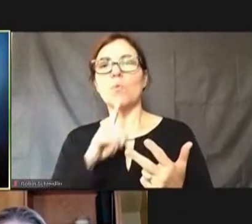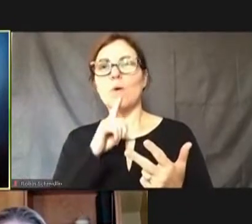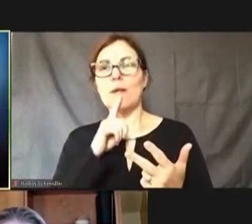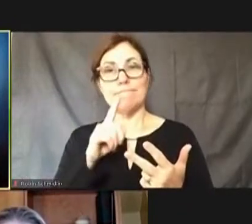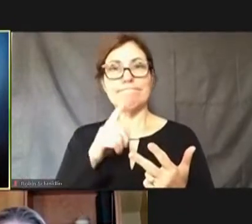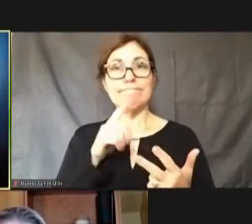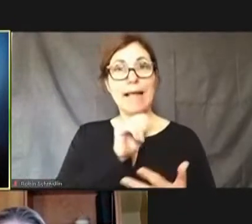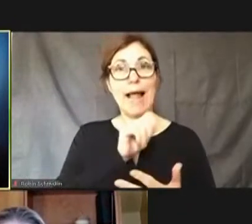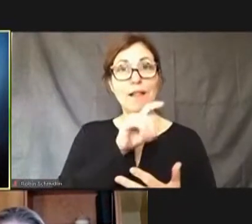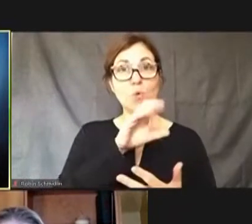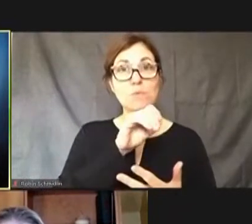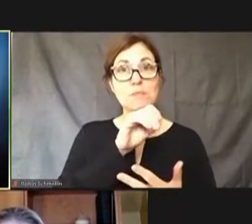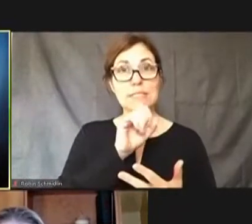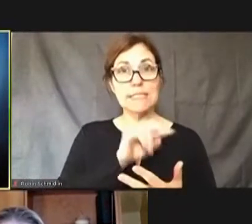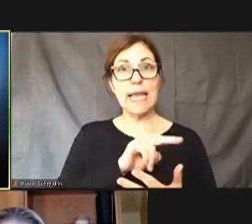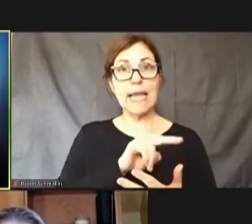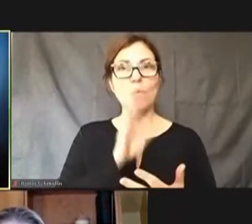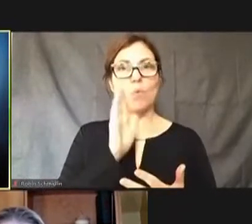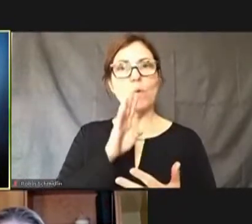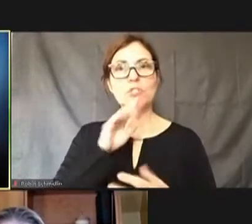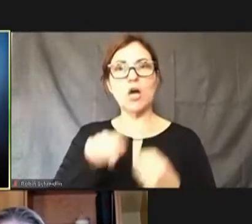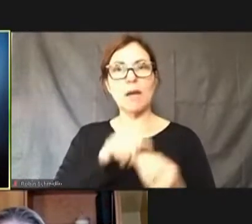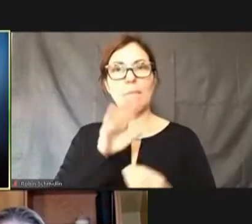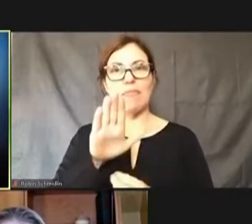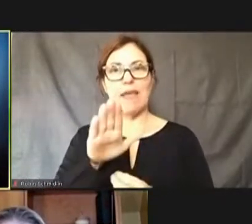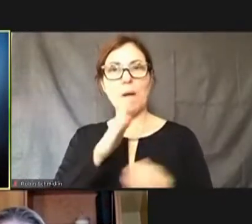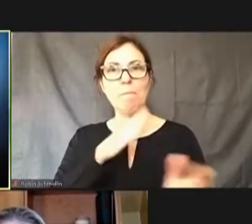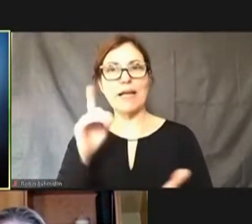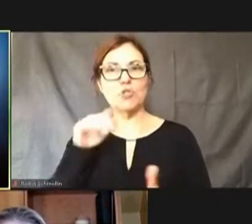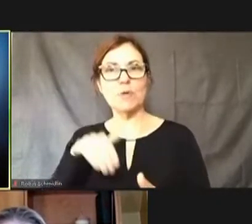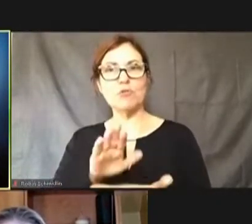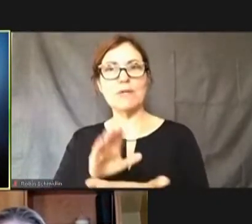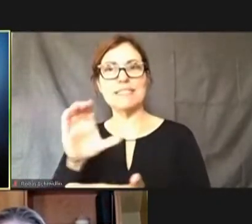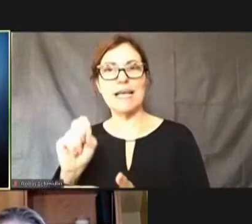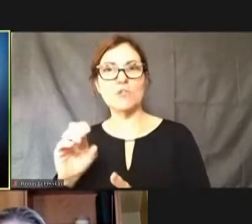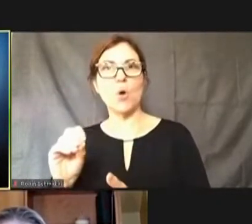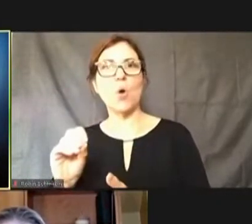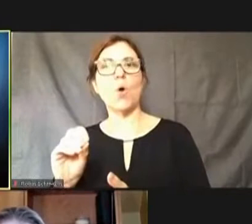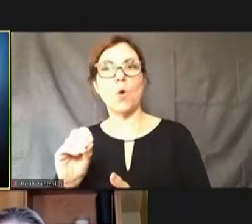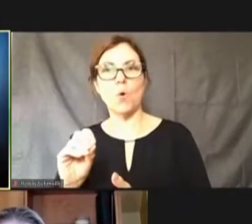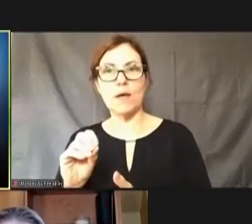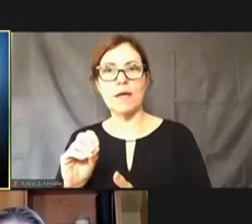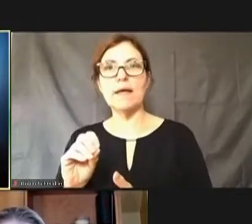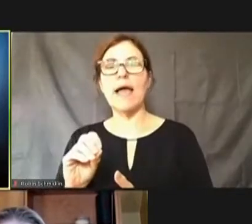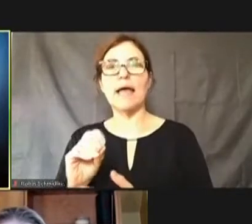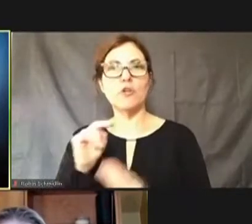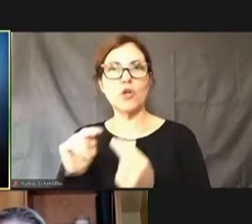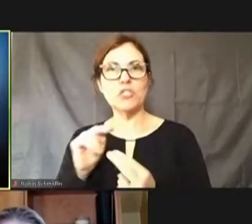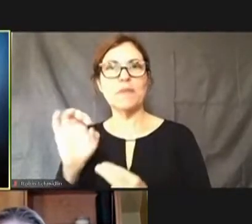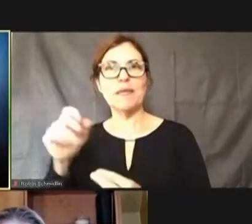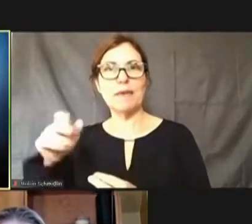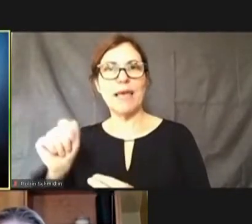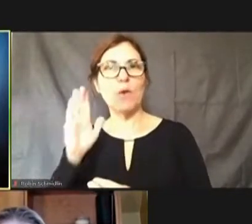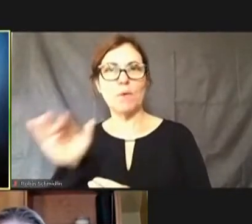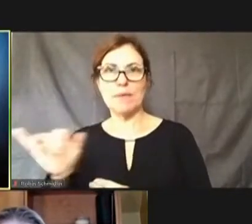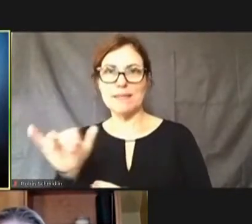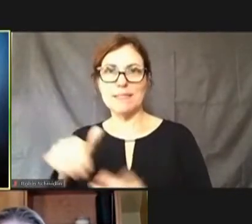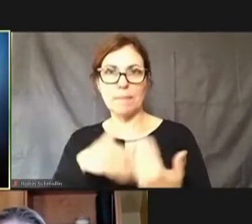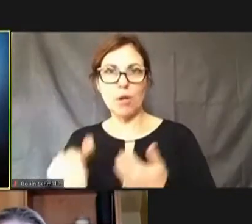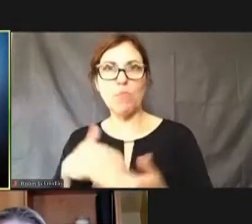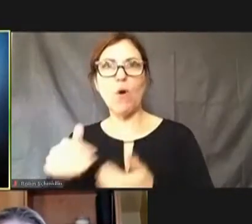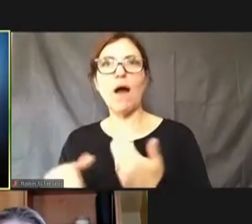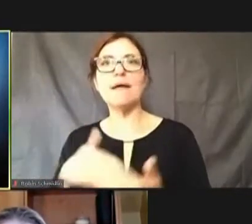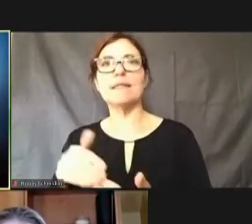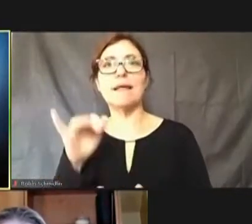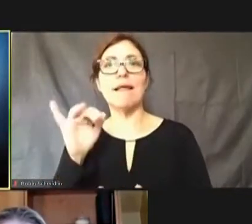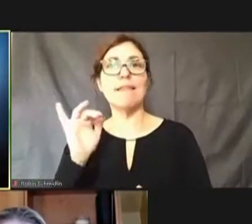their plan for addressing CSOs that they negotiated with EPA. And we are going to go through a similar process. And that consent order